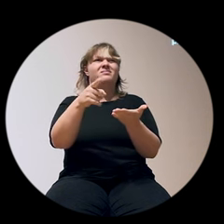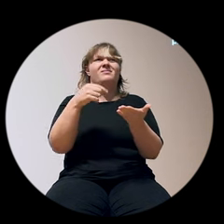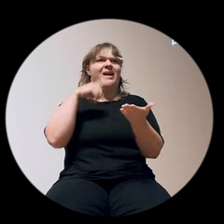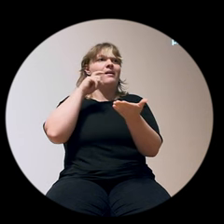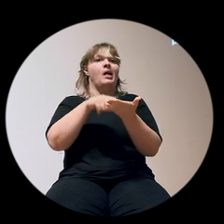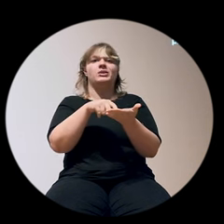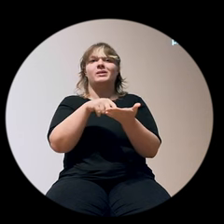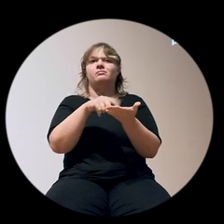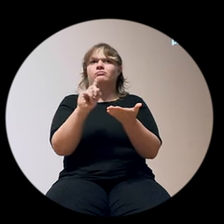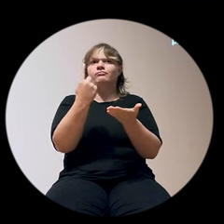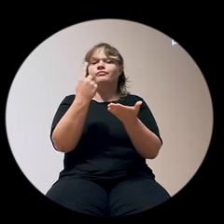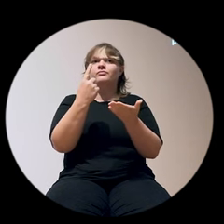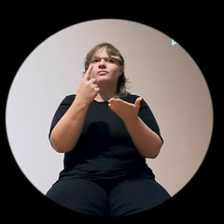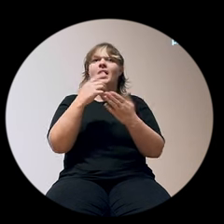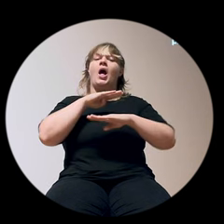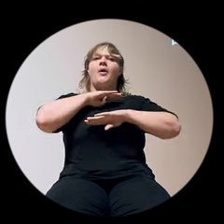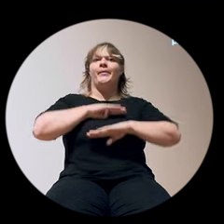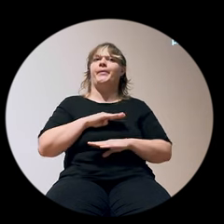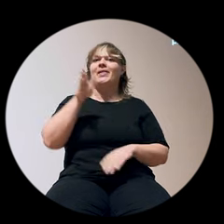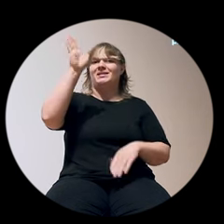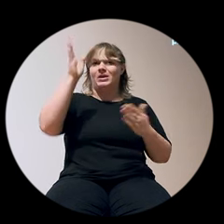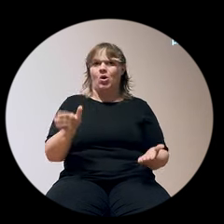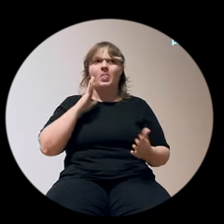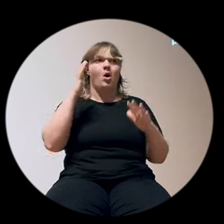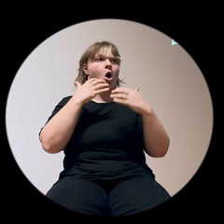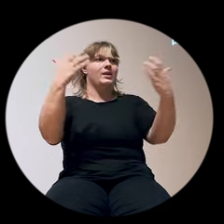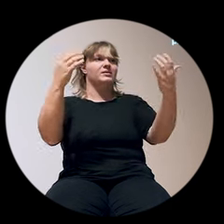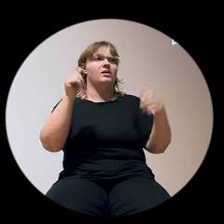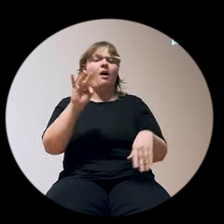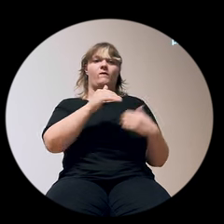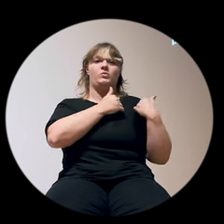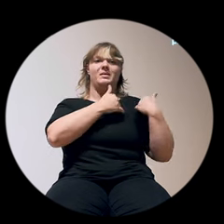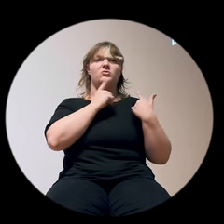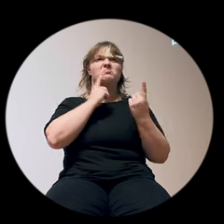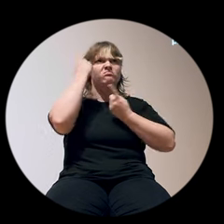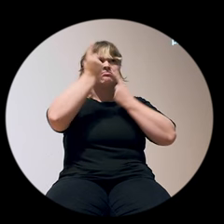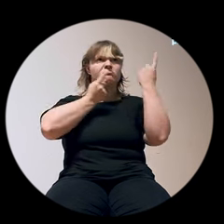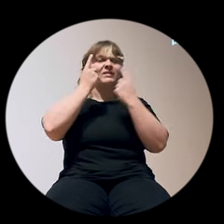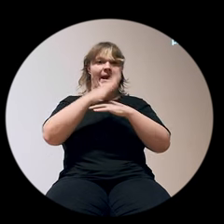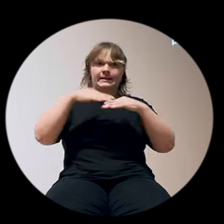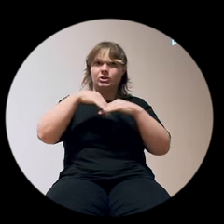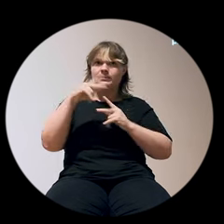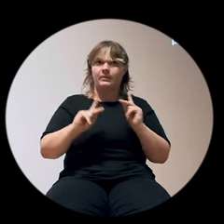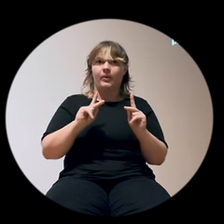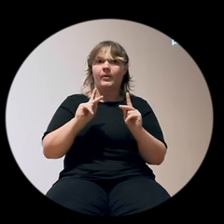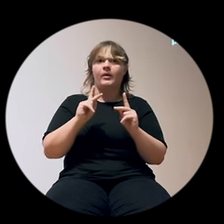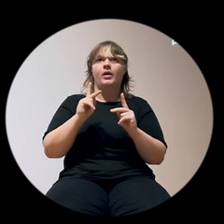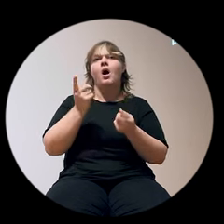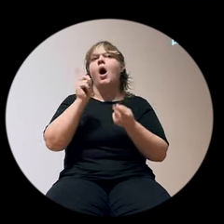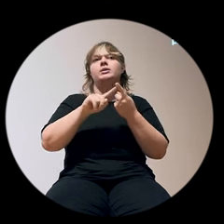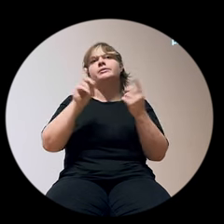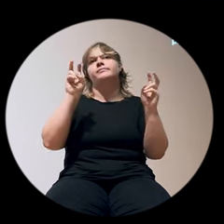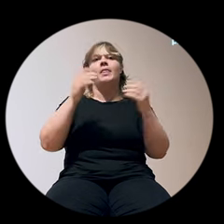acknowledgement relieves the speaker and the audience of the responsibility to think about Indigenous peoples, at least until the next